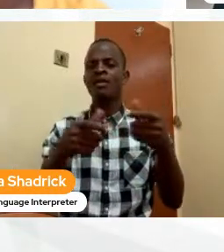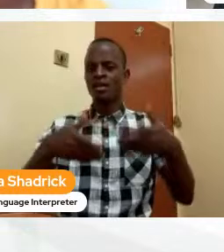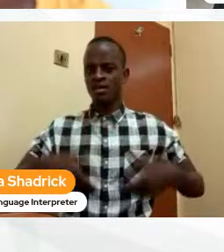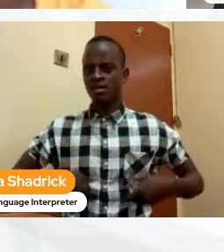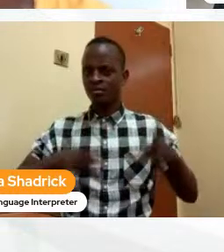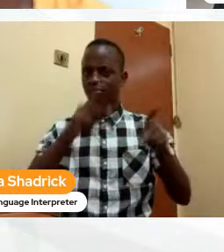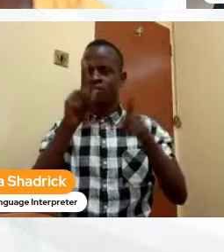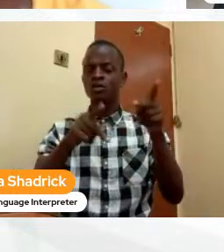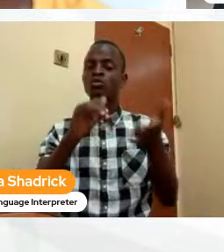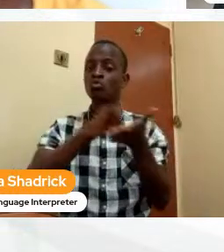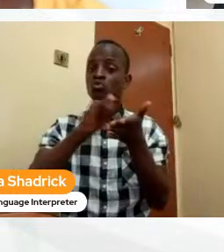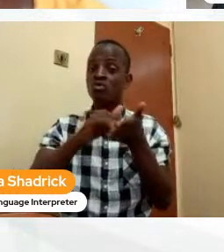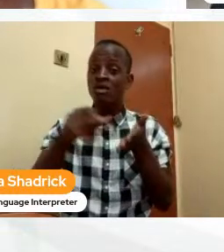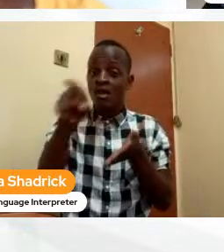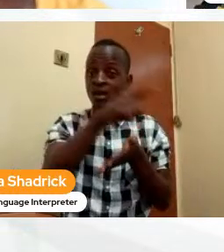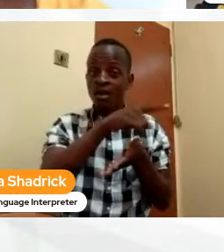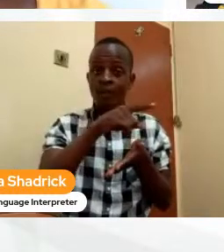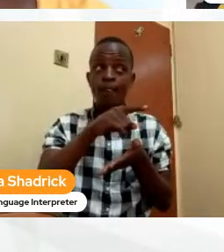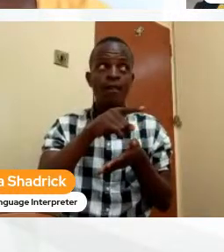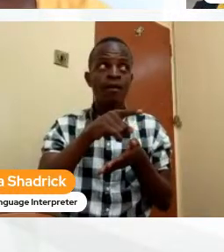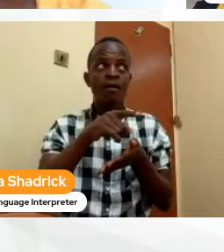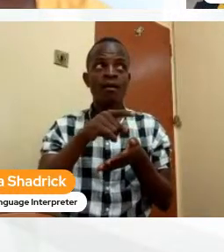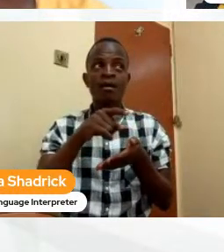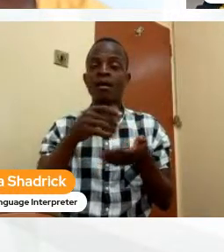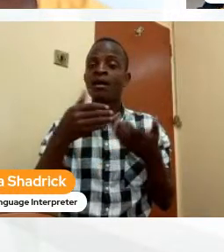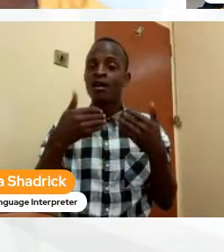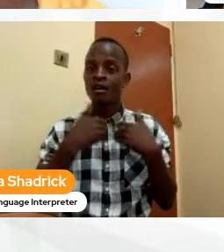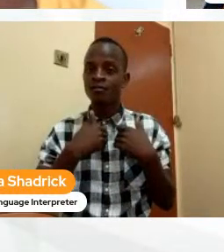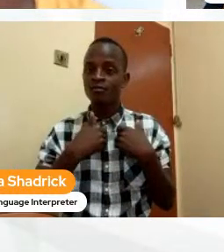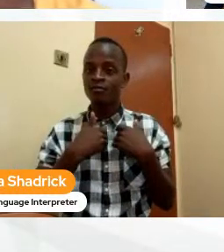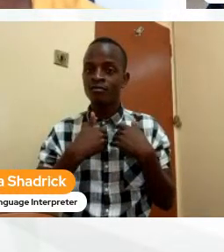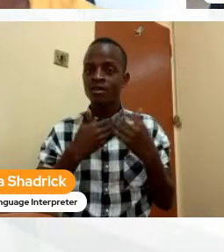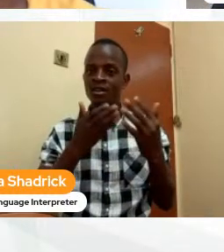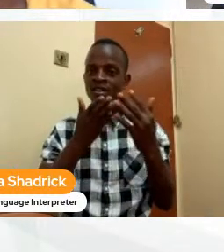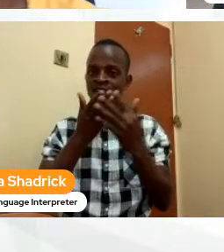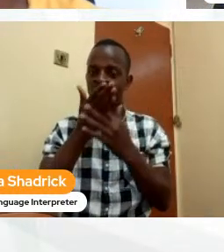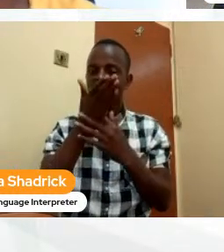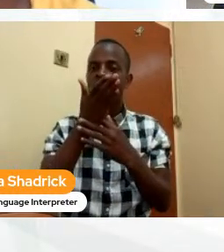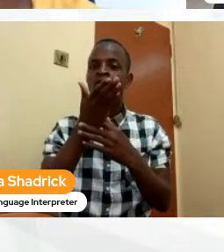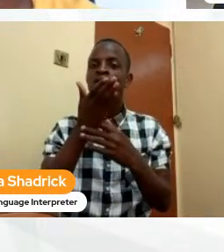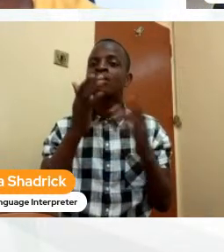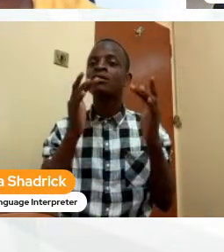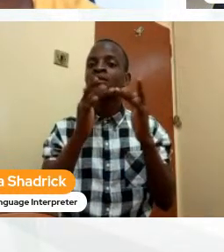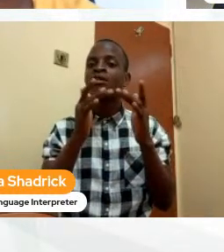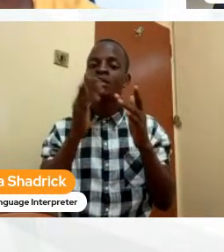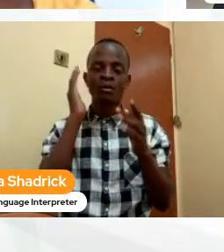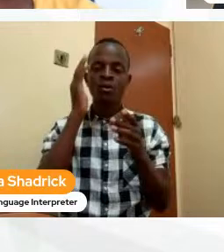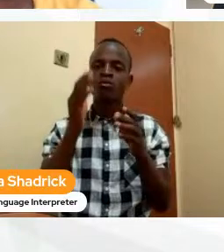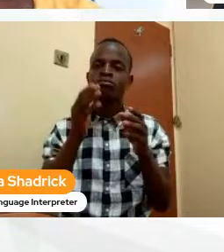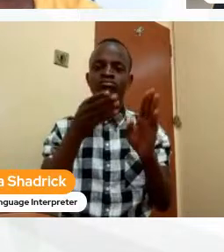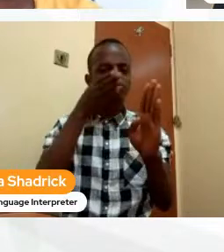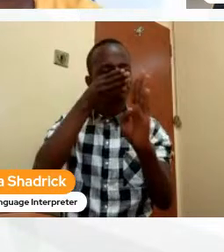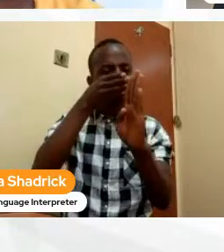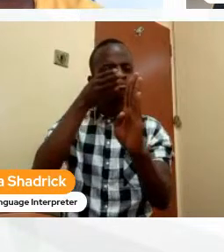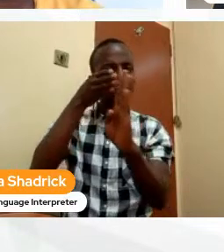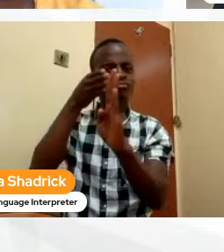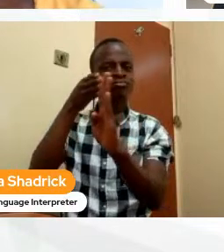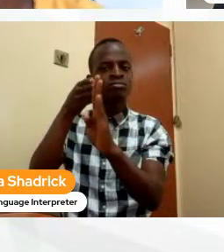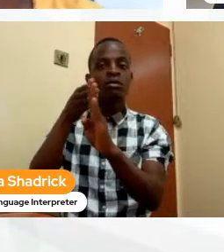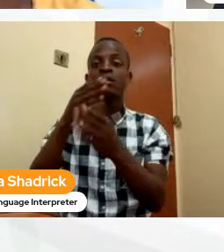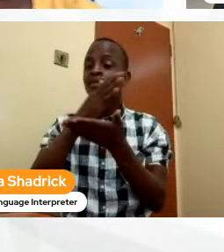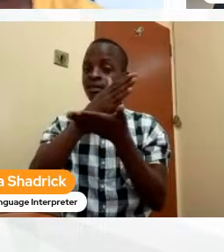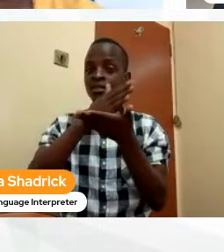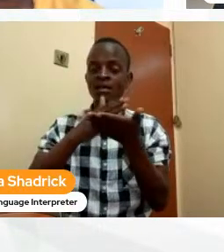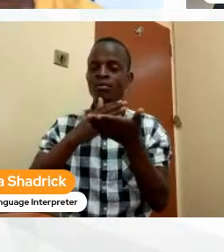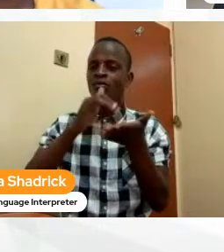So those are usually gotten through that particular network. So deliberate to target some of those from